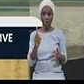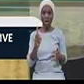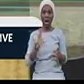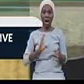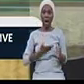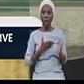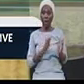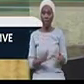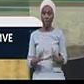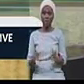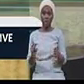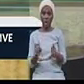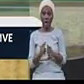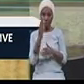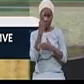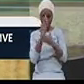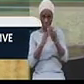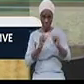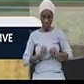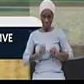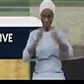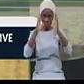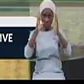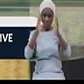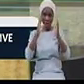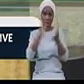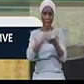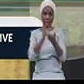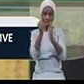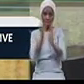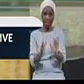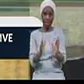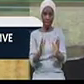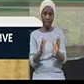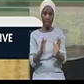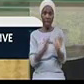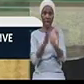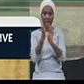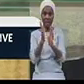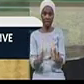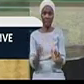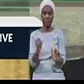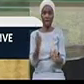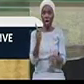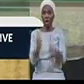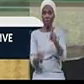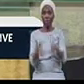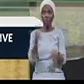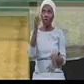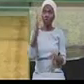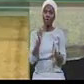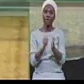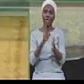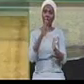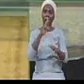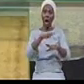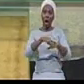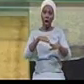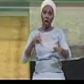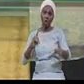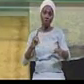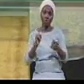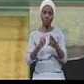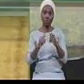brethren. The church of the living God, the people of God that are called to pray, and we're